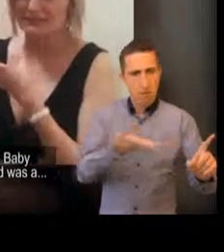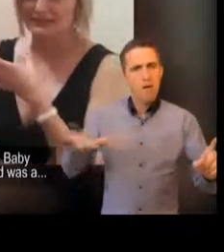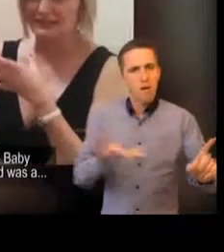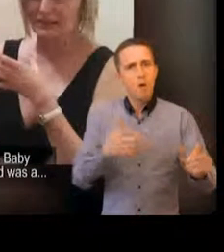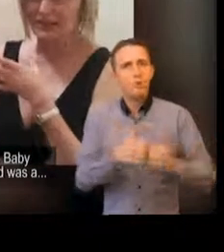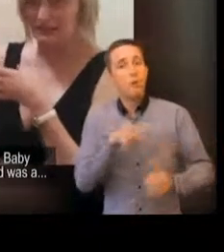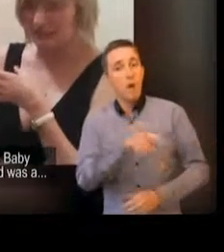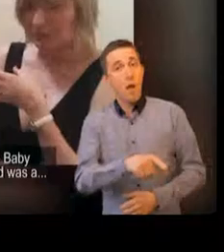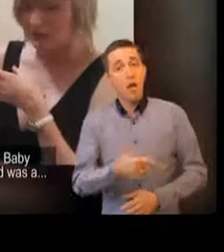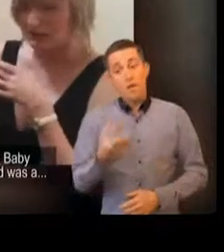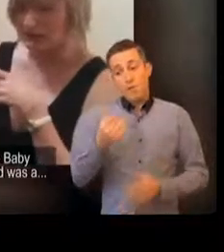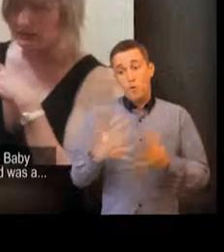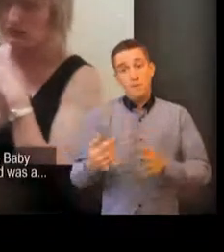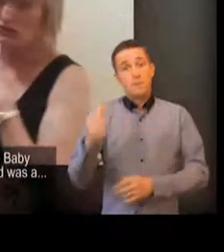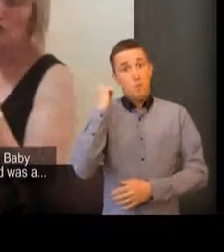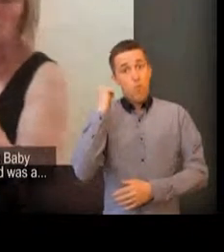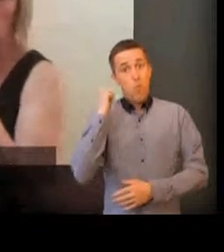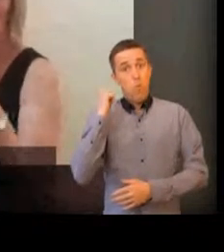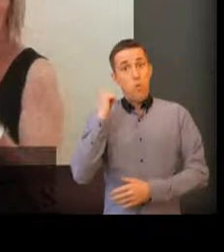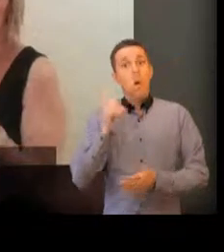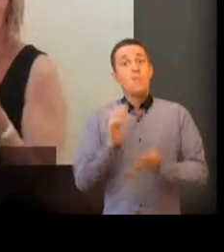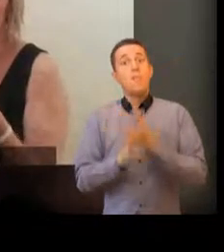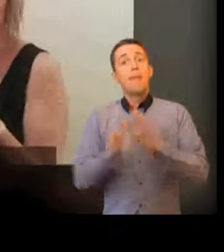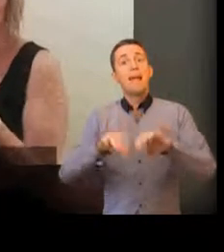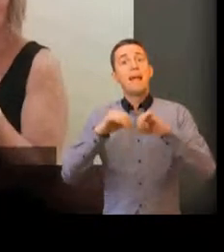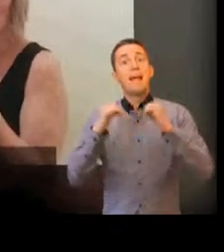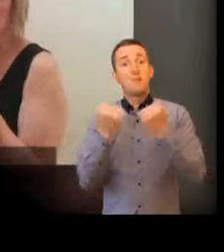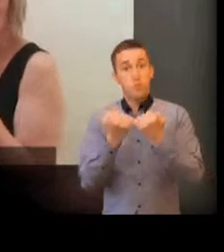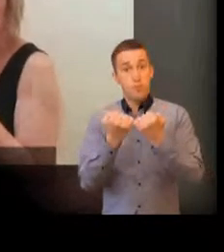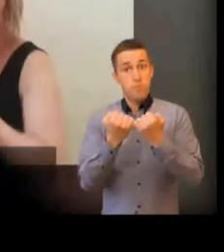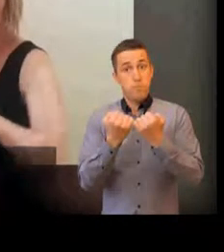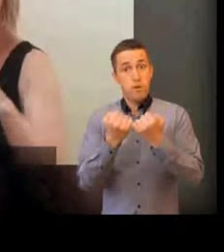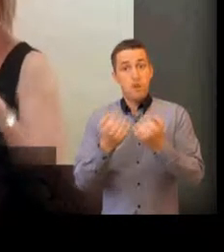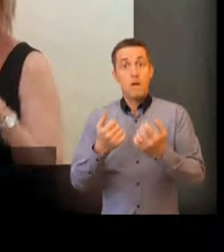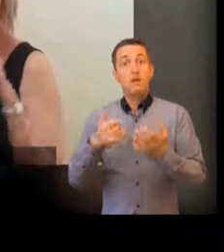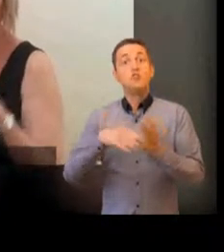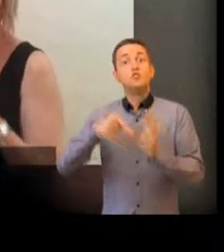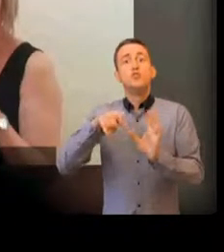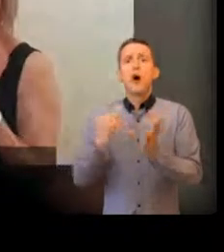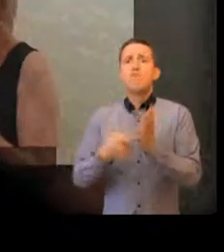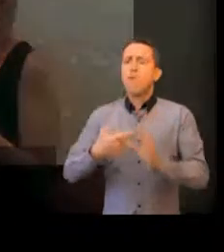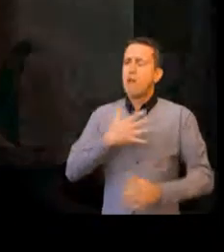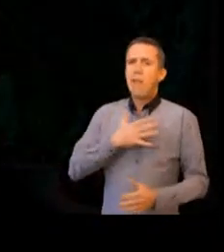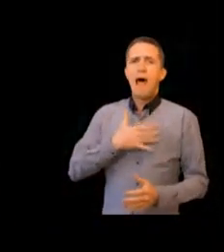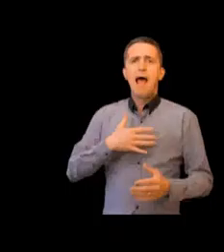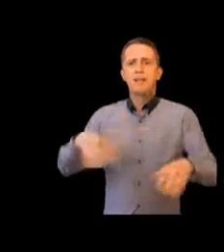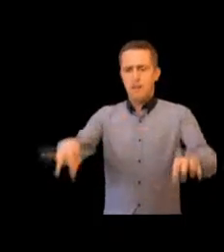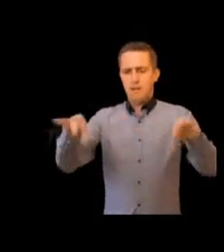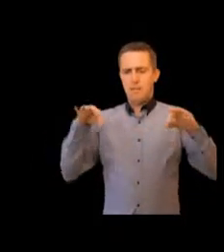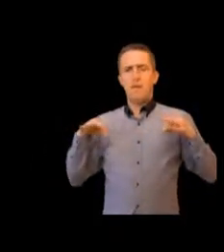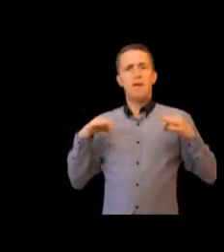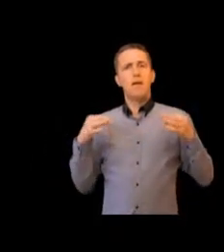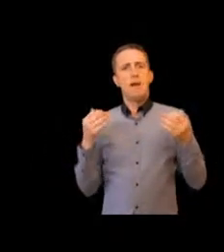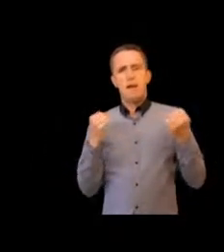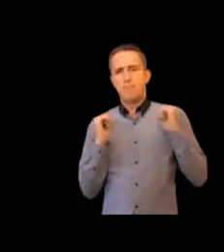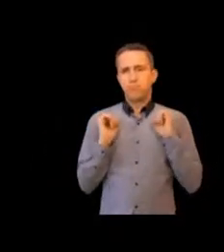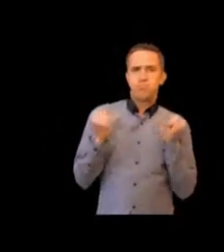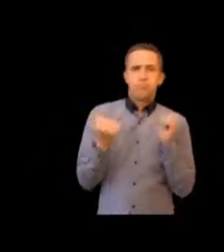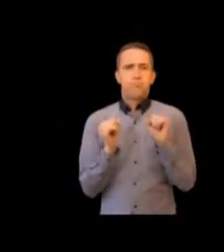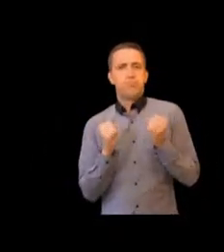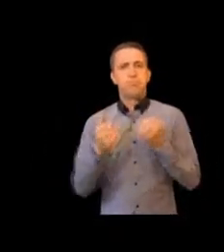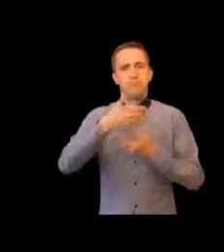can perhaps go up closer to it or feel it better, or bright colours, or you know, colours, things like that. So there's no real